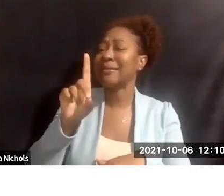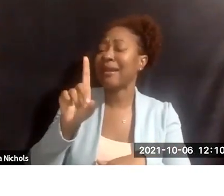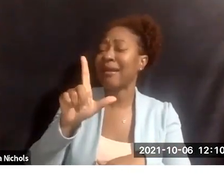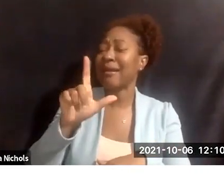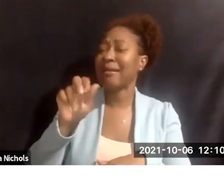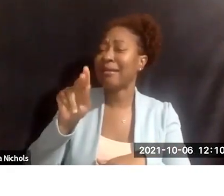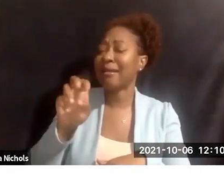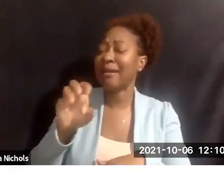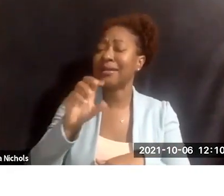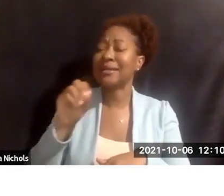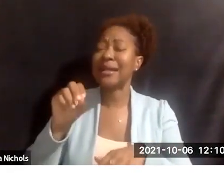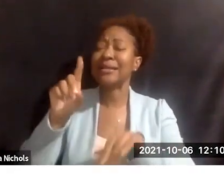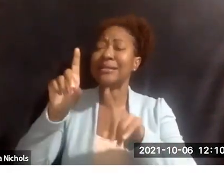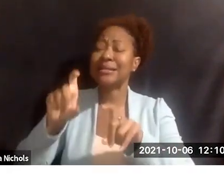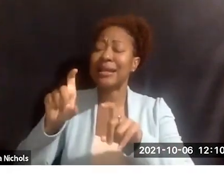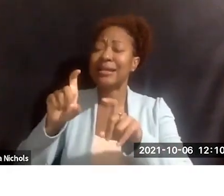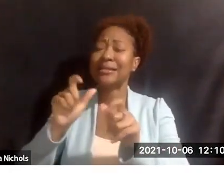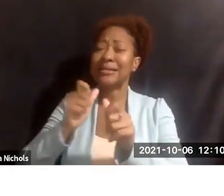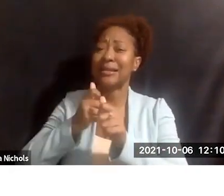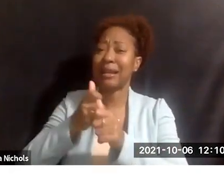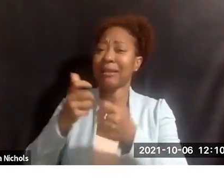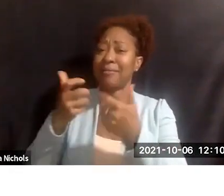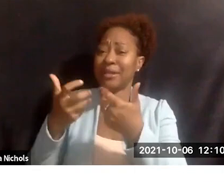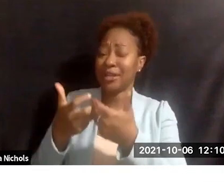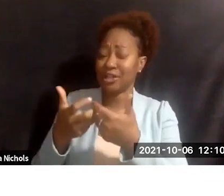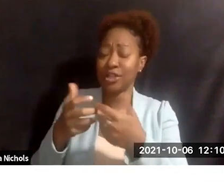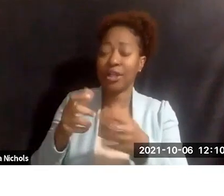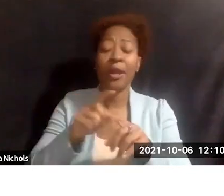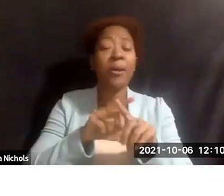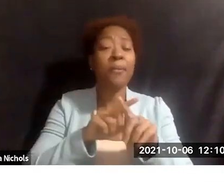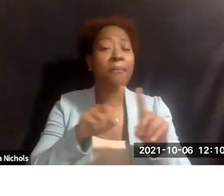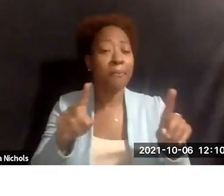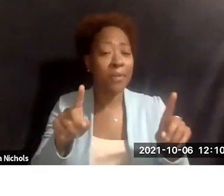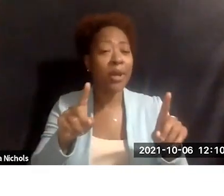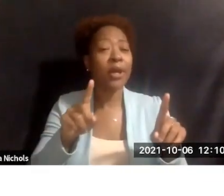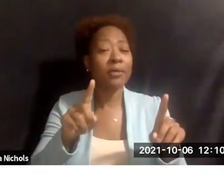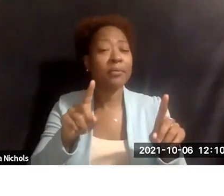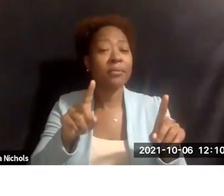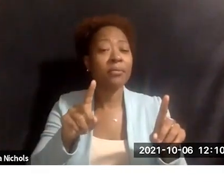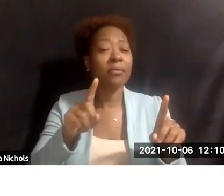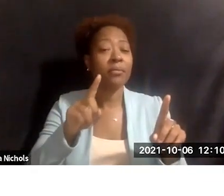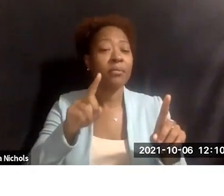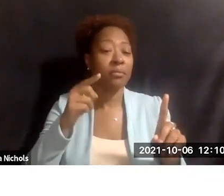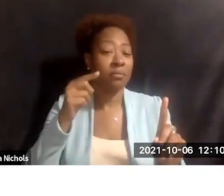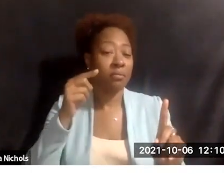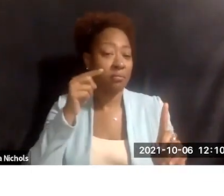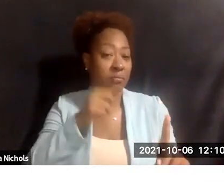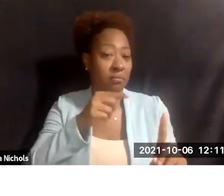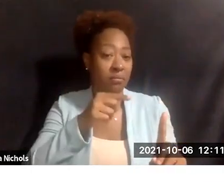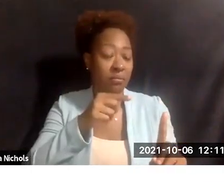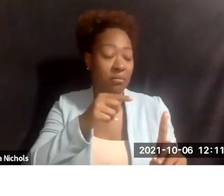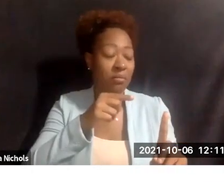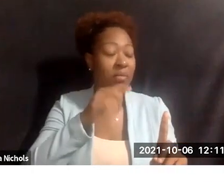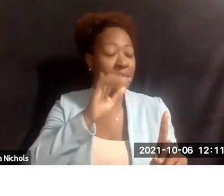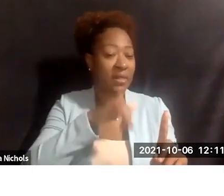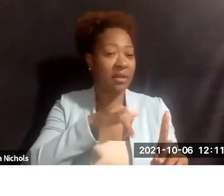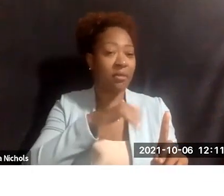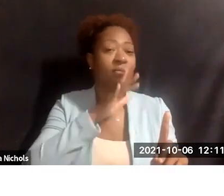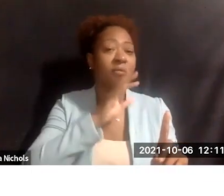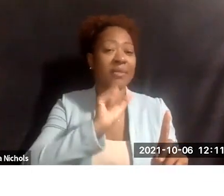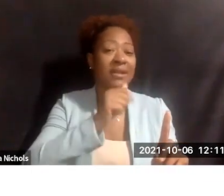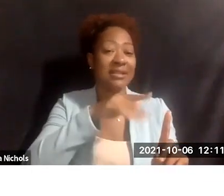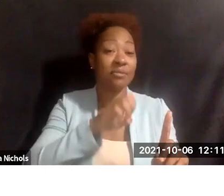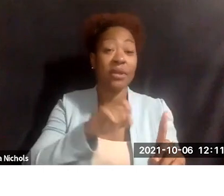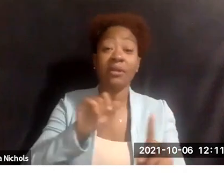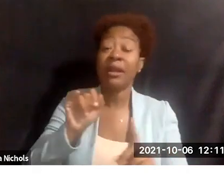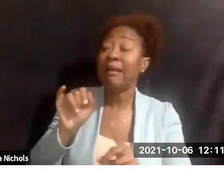about presentations, although we do have a slide in the slide deck, if that's useful for you, about ways to